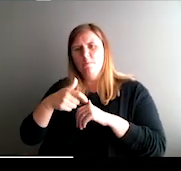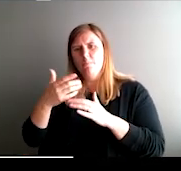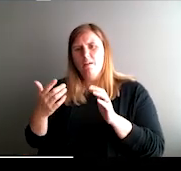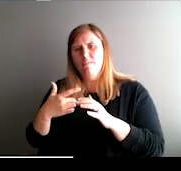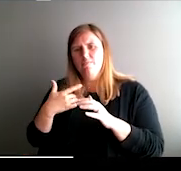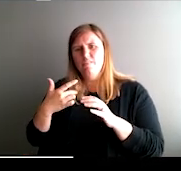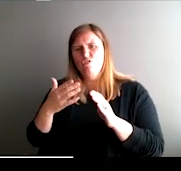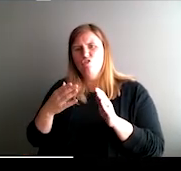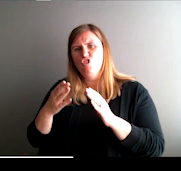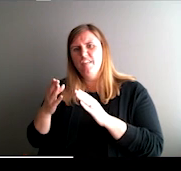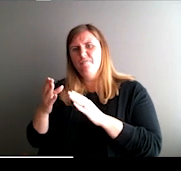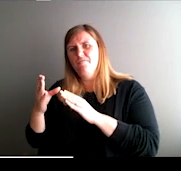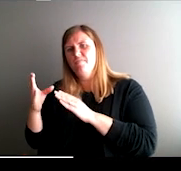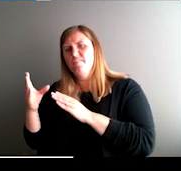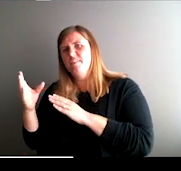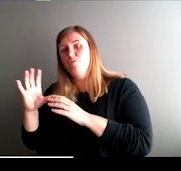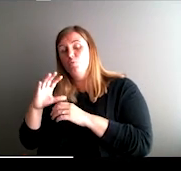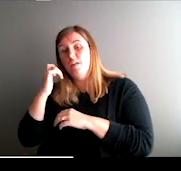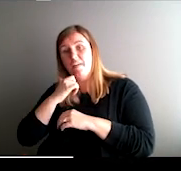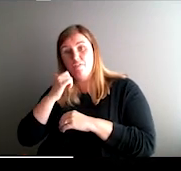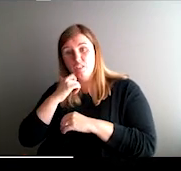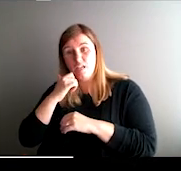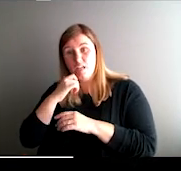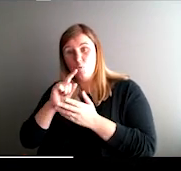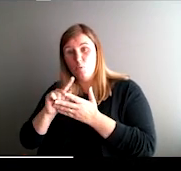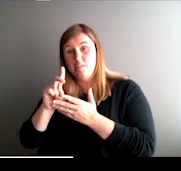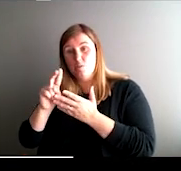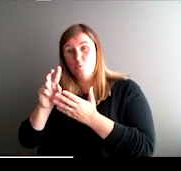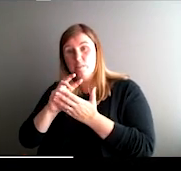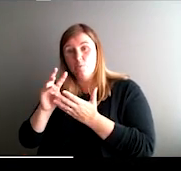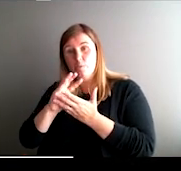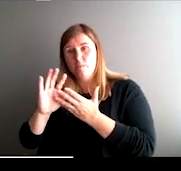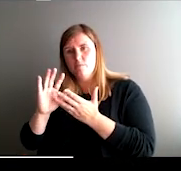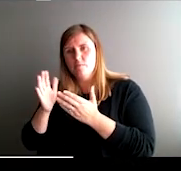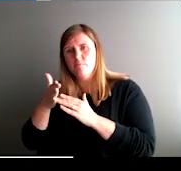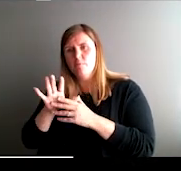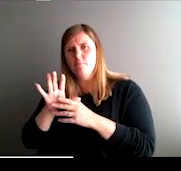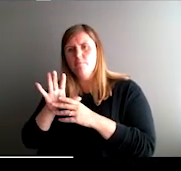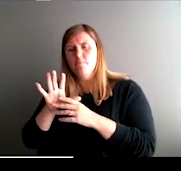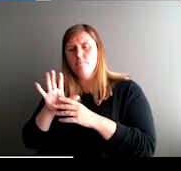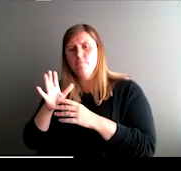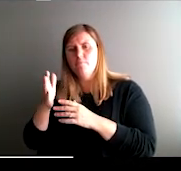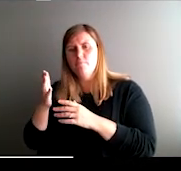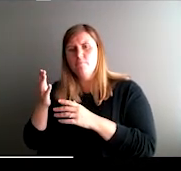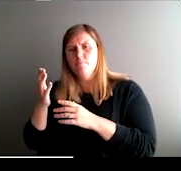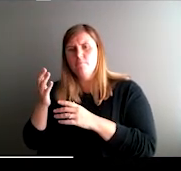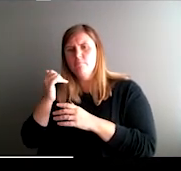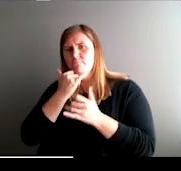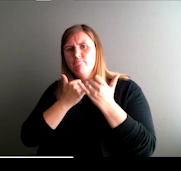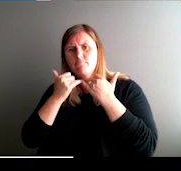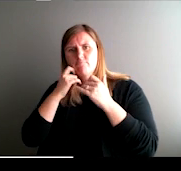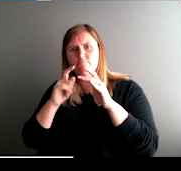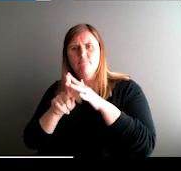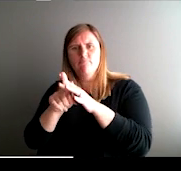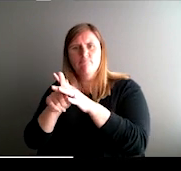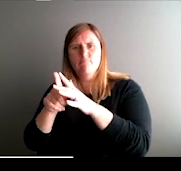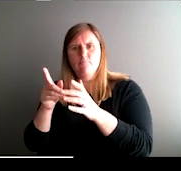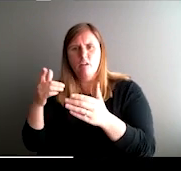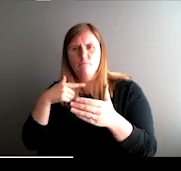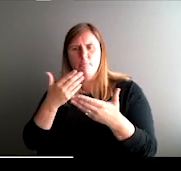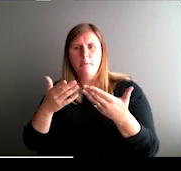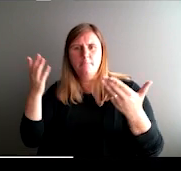start to drift a little. If you do it every day, weeks and weeks on end, it may be that you make some mistakes that you yourself